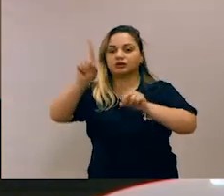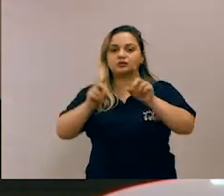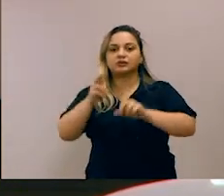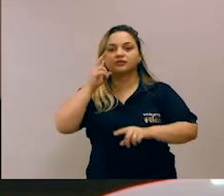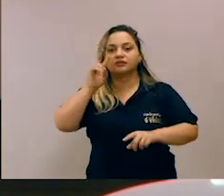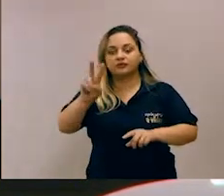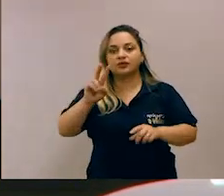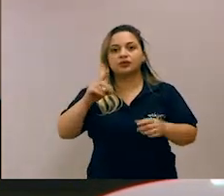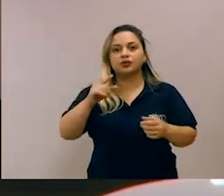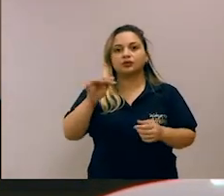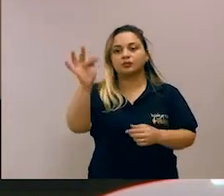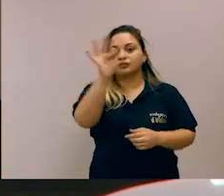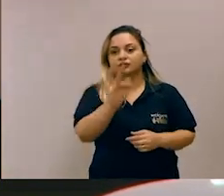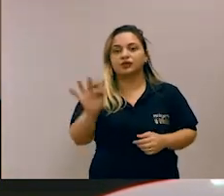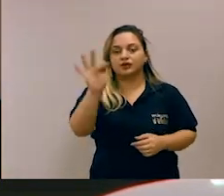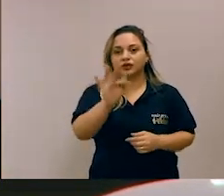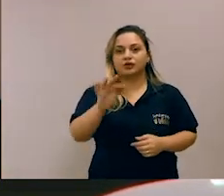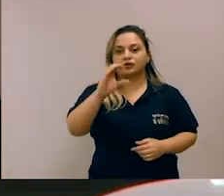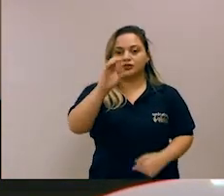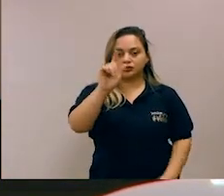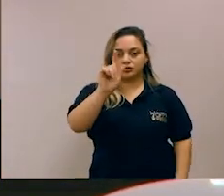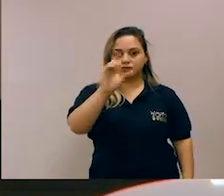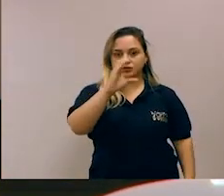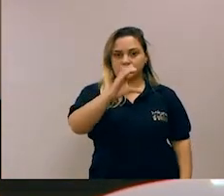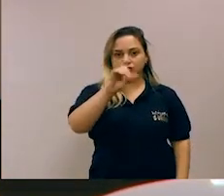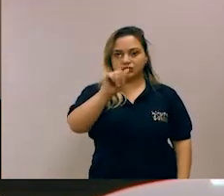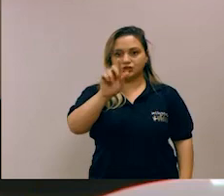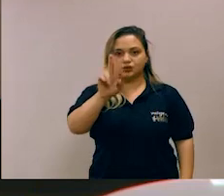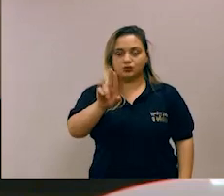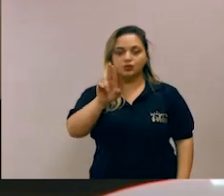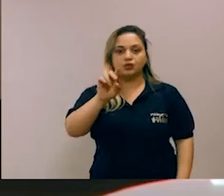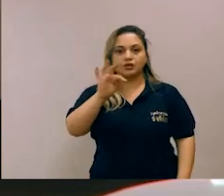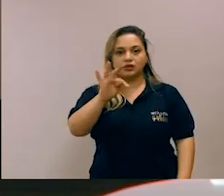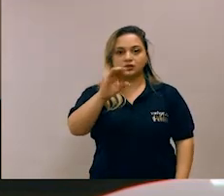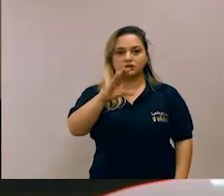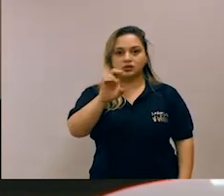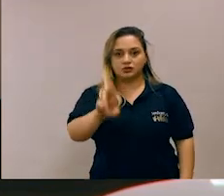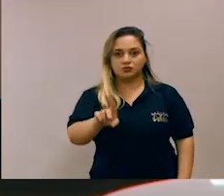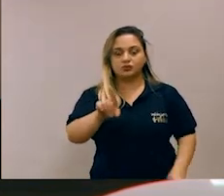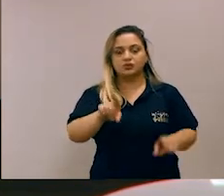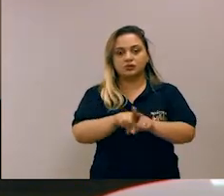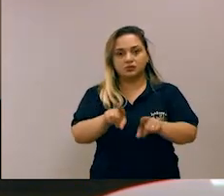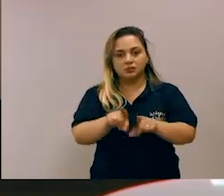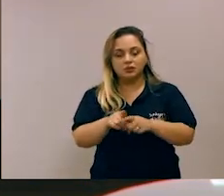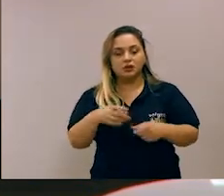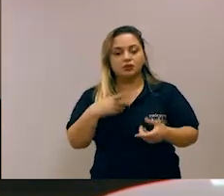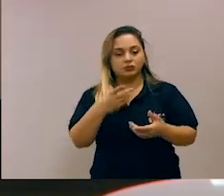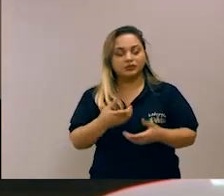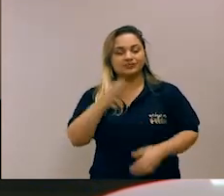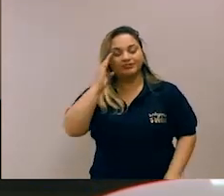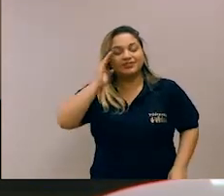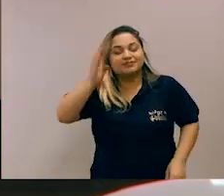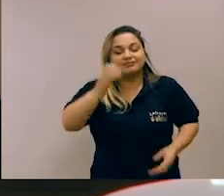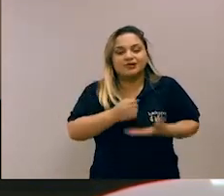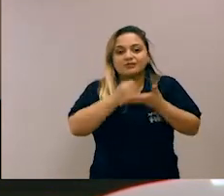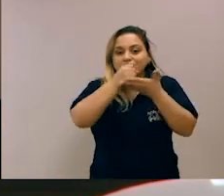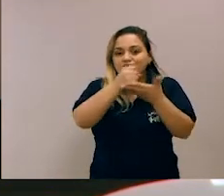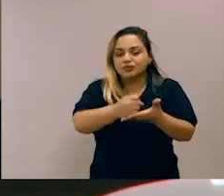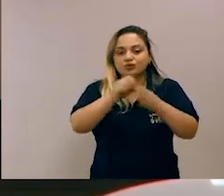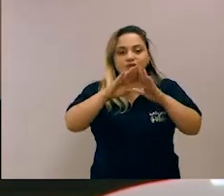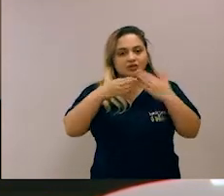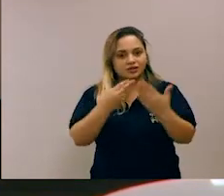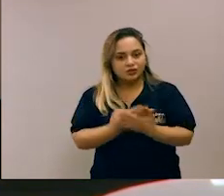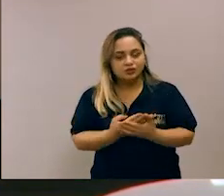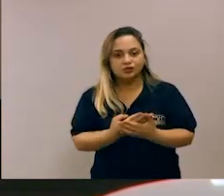our government can benefit from this. Mainly the TCU, the CGU, and receiving the support of